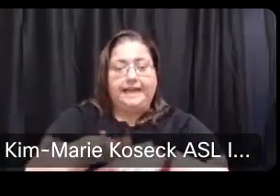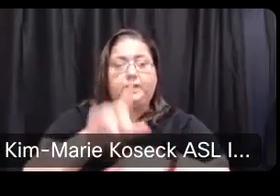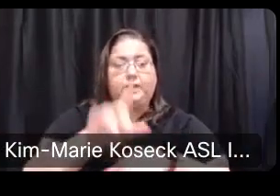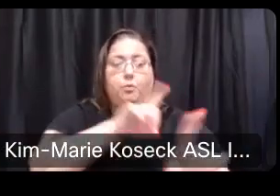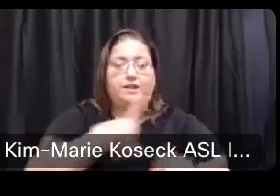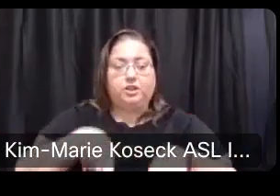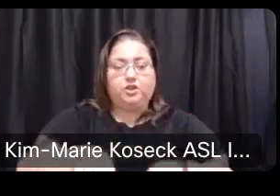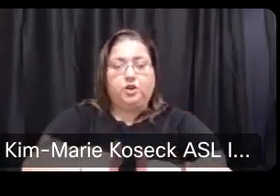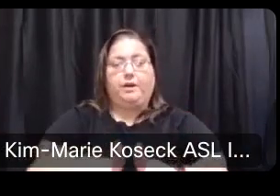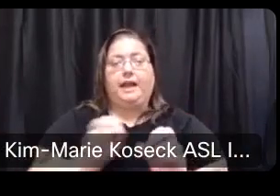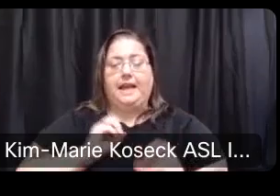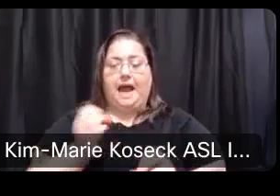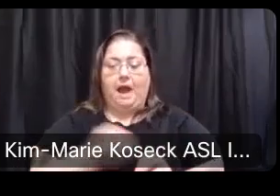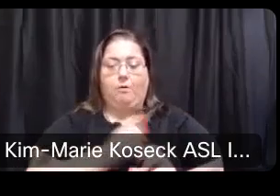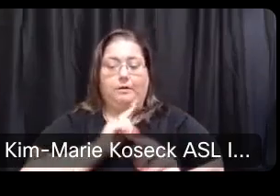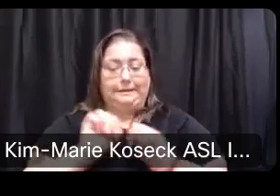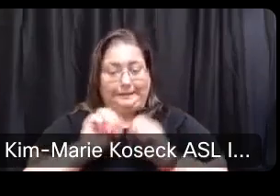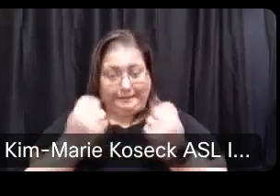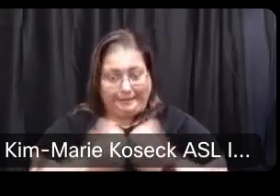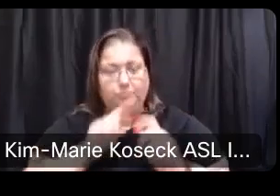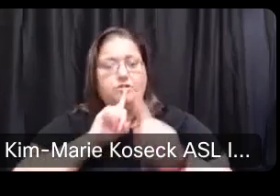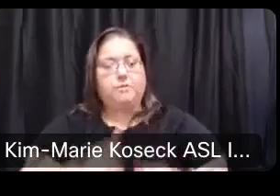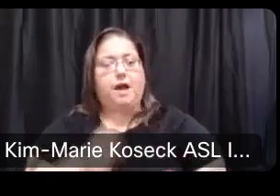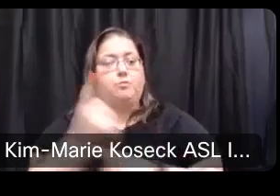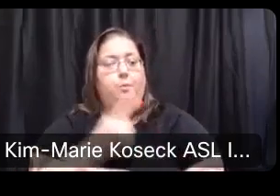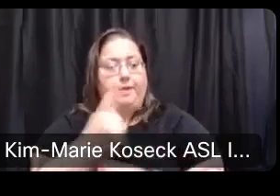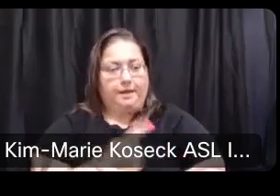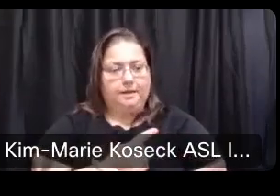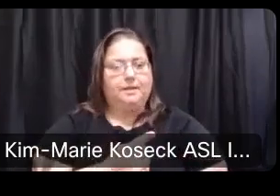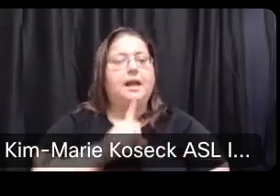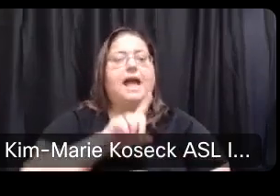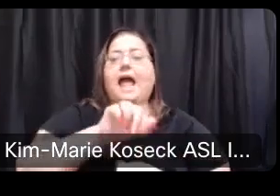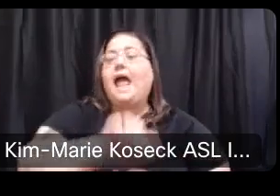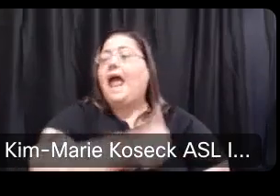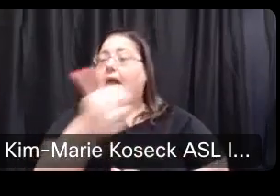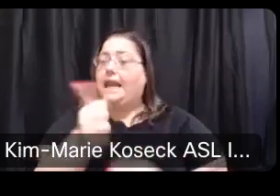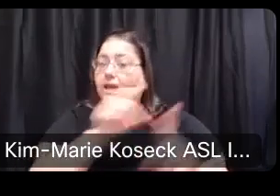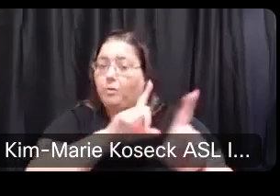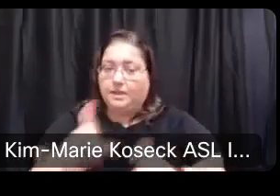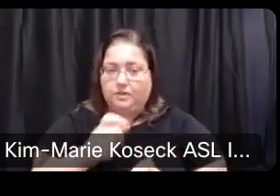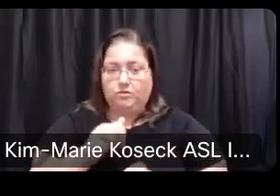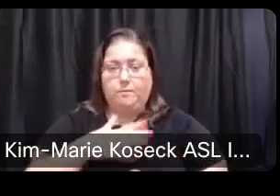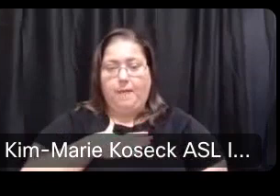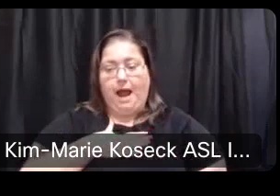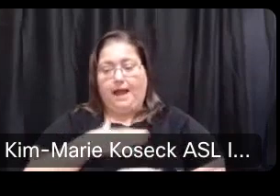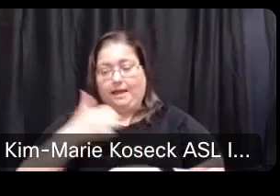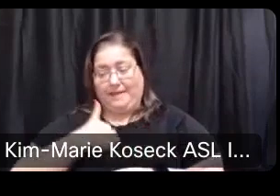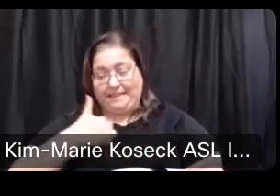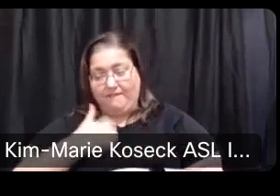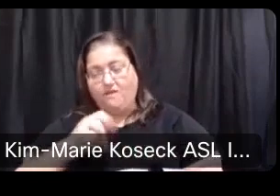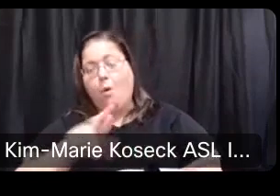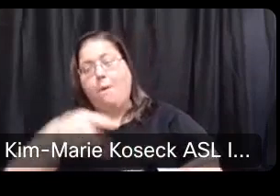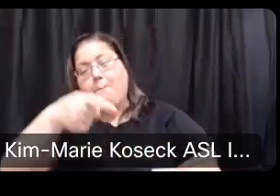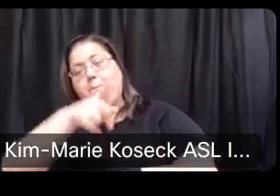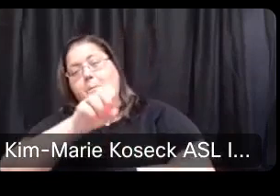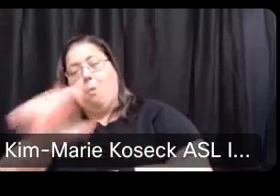and our team will respond as appropriate. Any questions that require myself or Paul to answer,